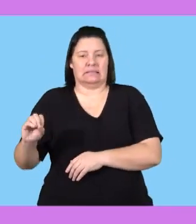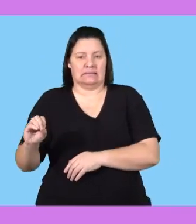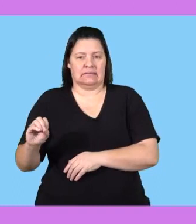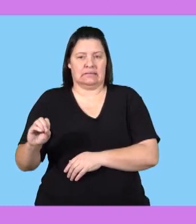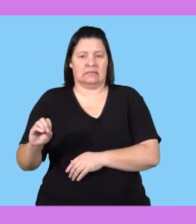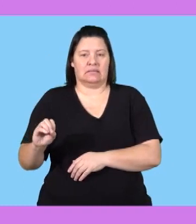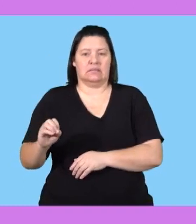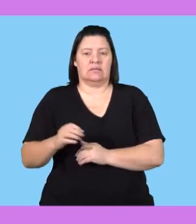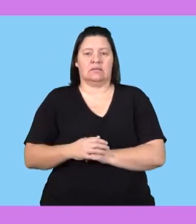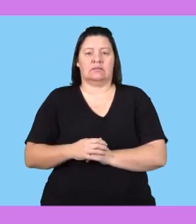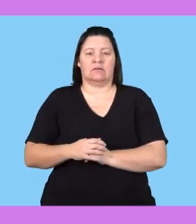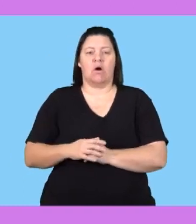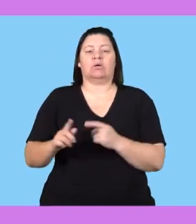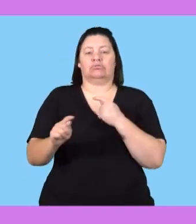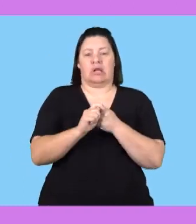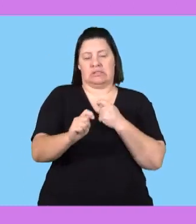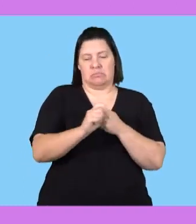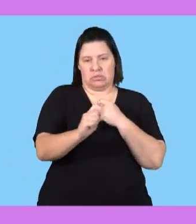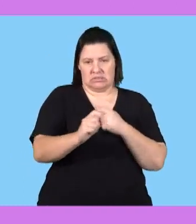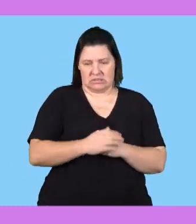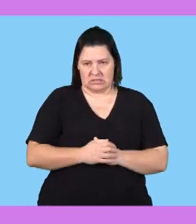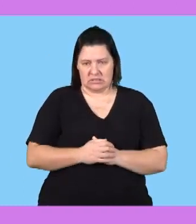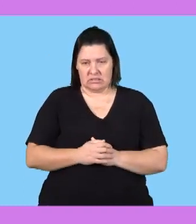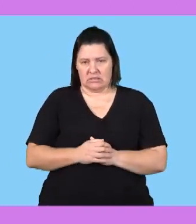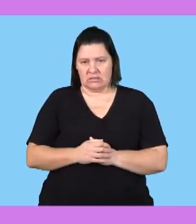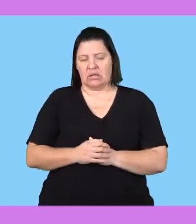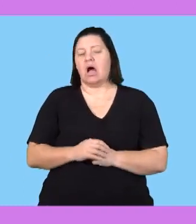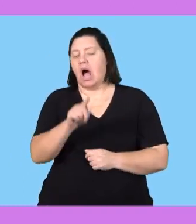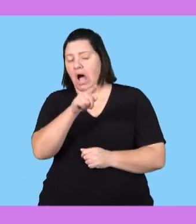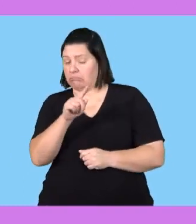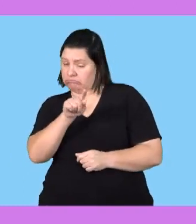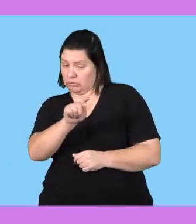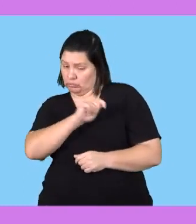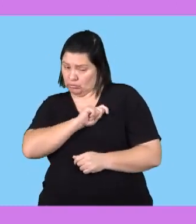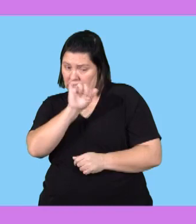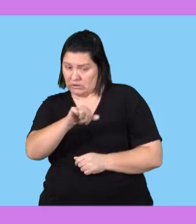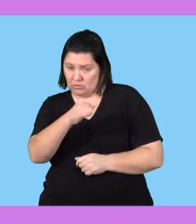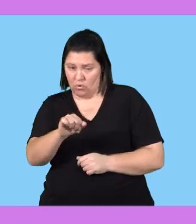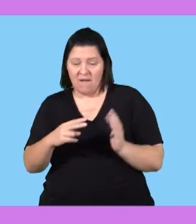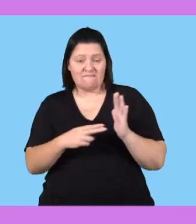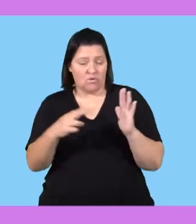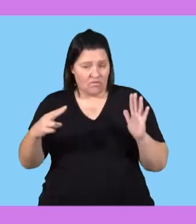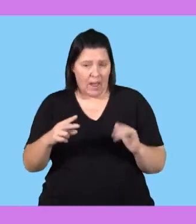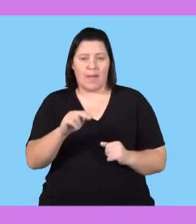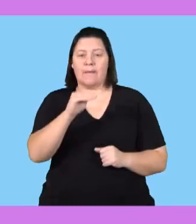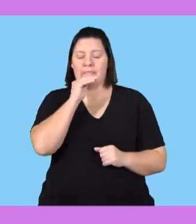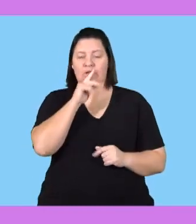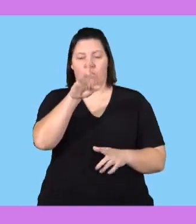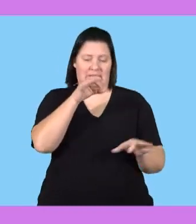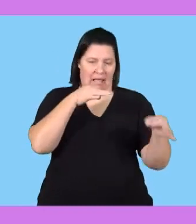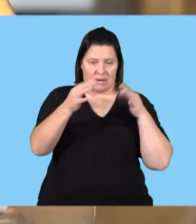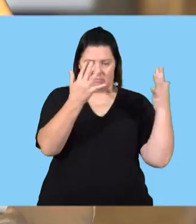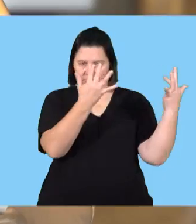rand. She claimed that she spent more than 300 rand on transport. Verify her claim. The word